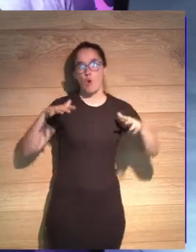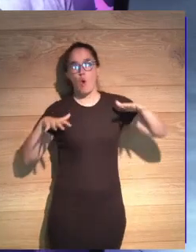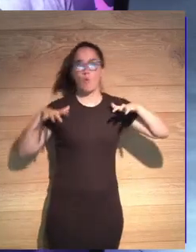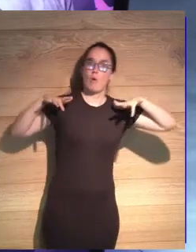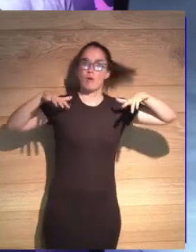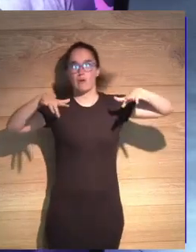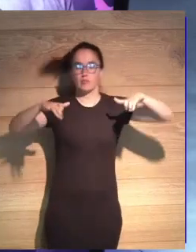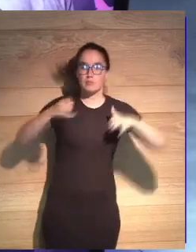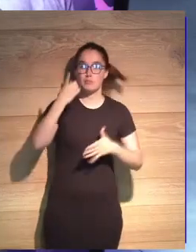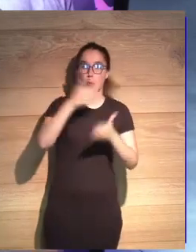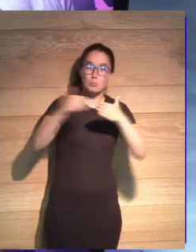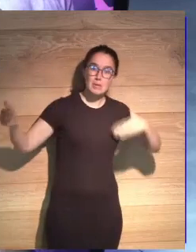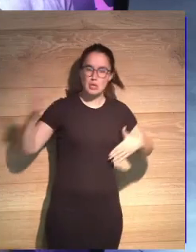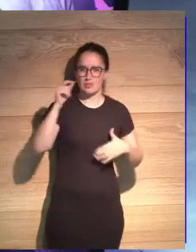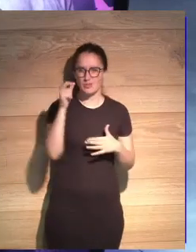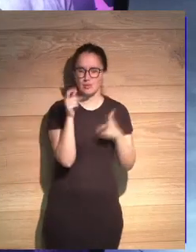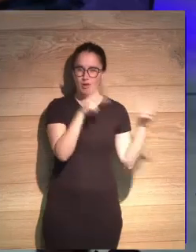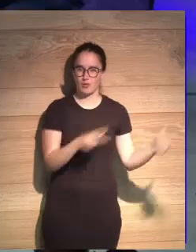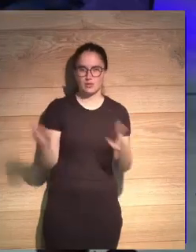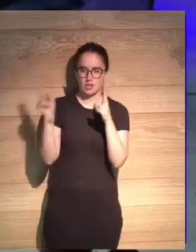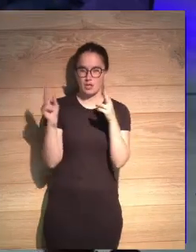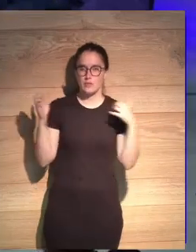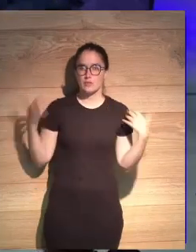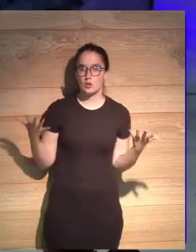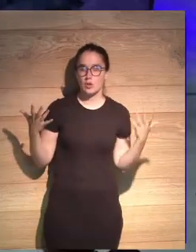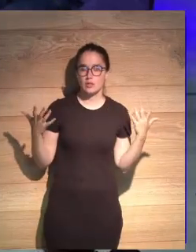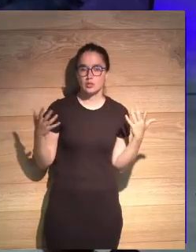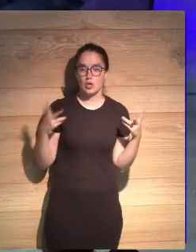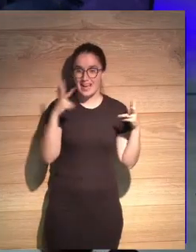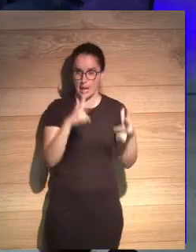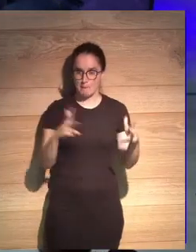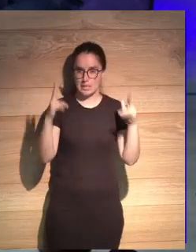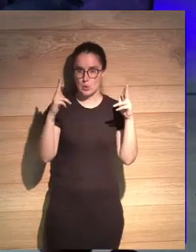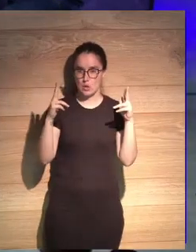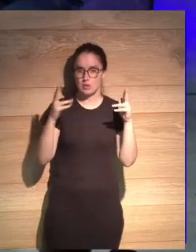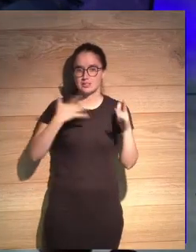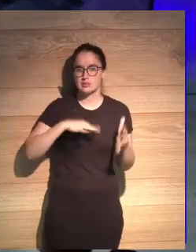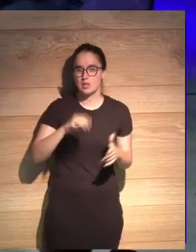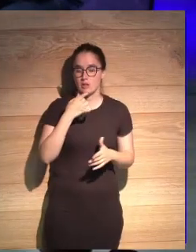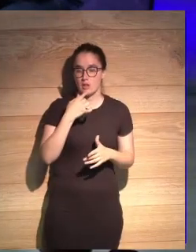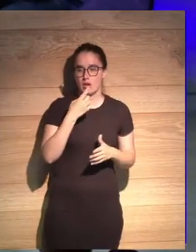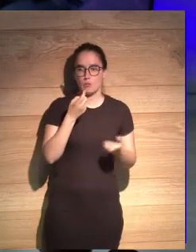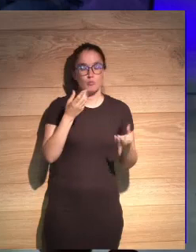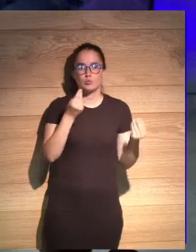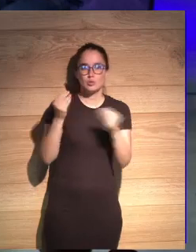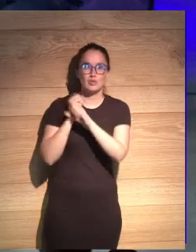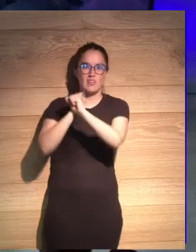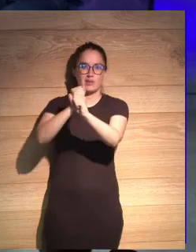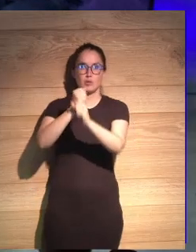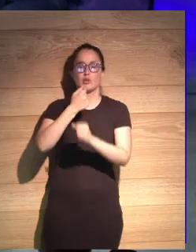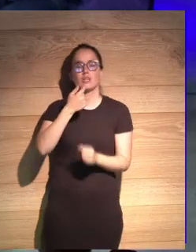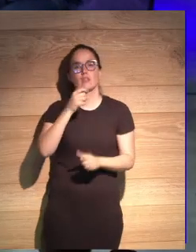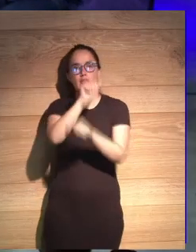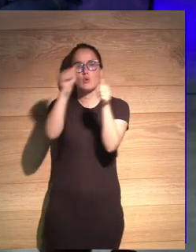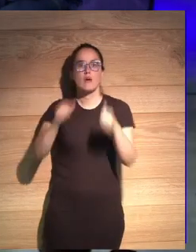maybe if you say you're addicted to Walking Dead, we saw on Instagram, we had like 1 million tweets